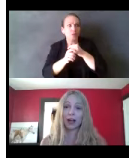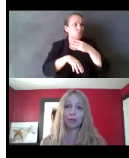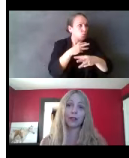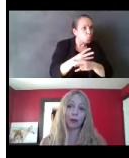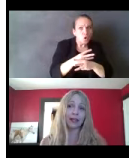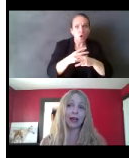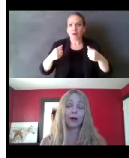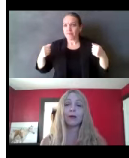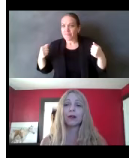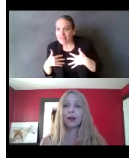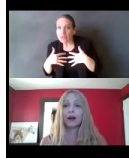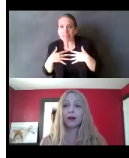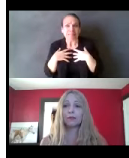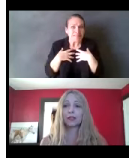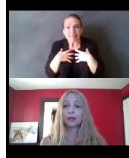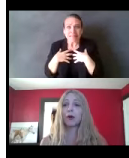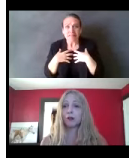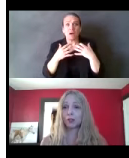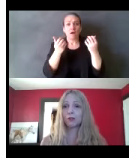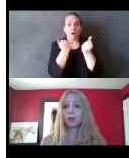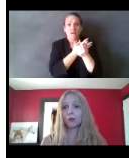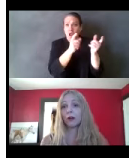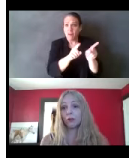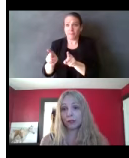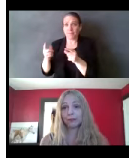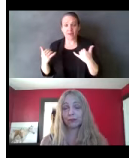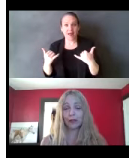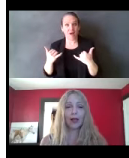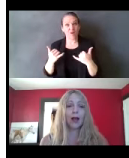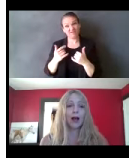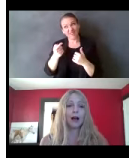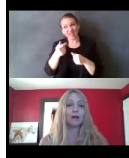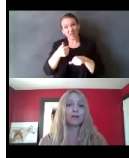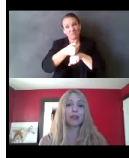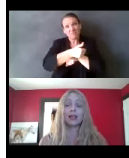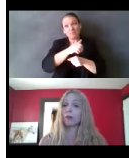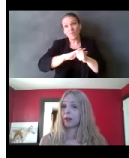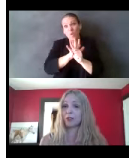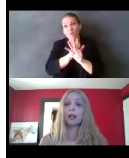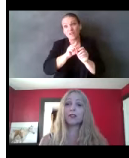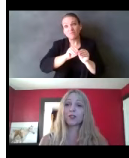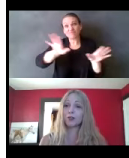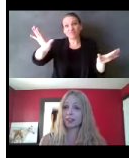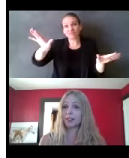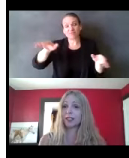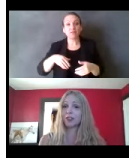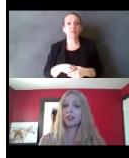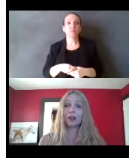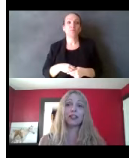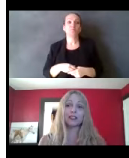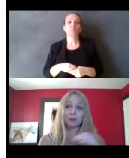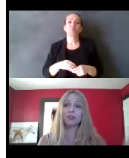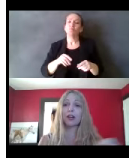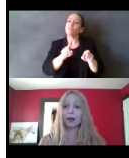that are happening right now, in part due to COVID. And as well as social isolation